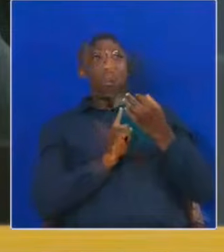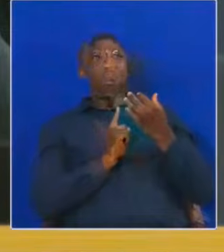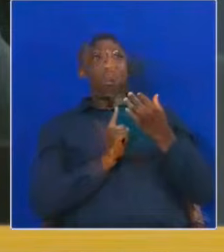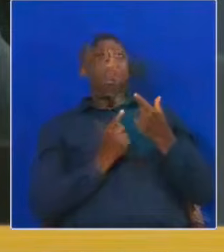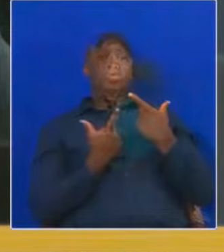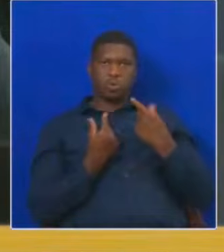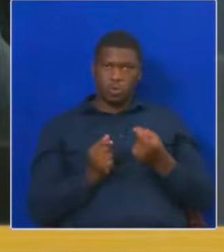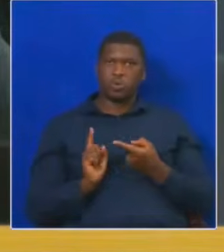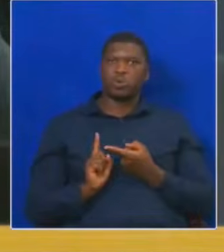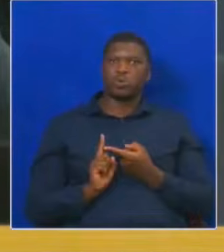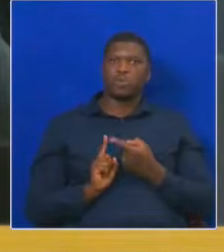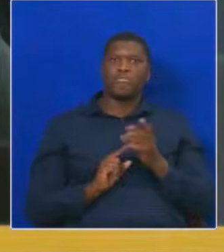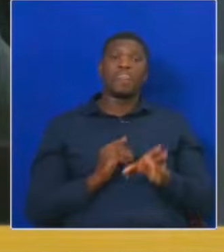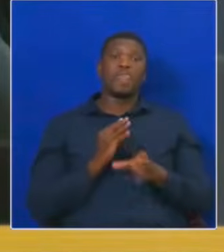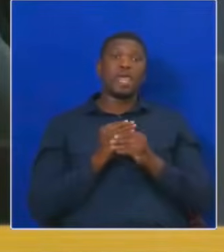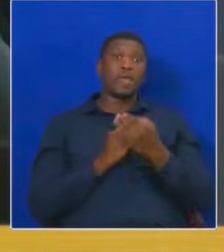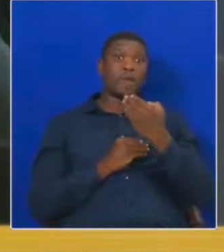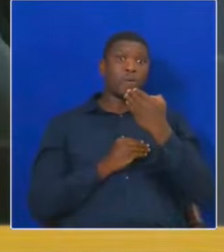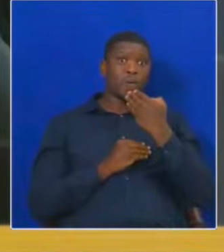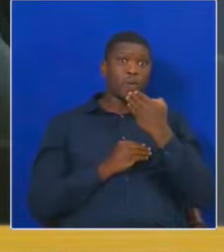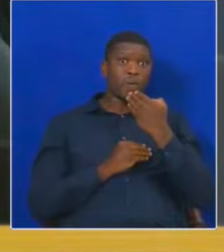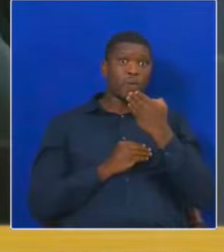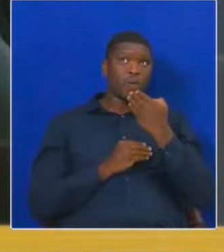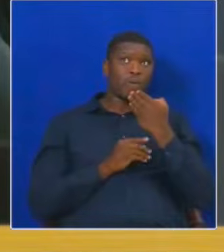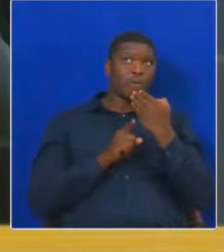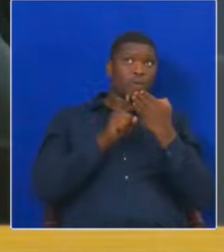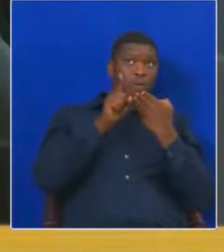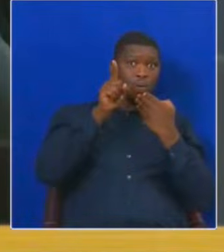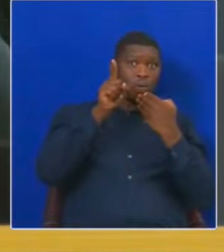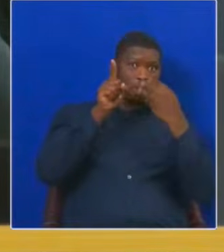Minister, Mr. Senzo Mkhunu,